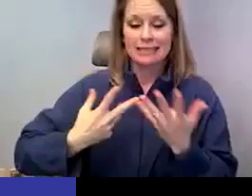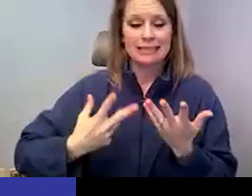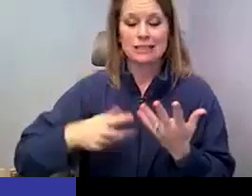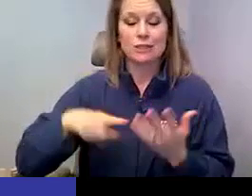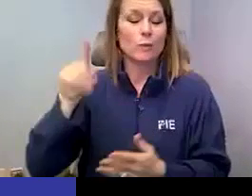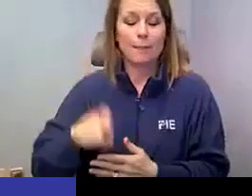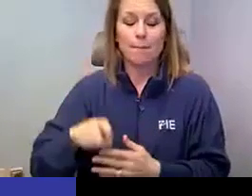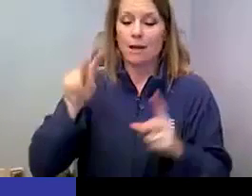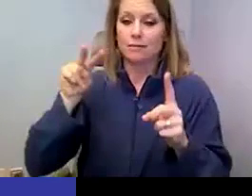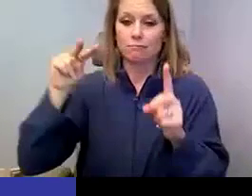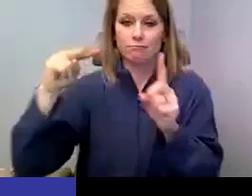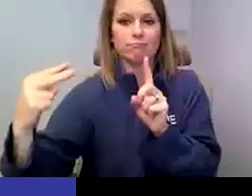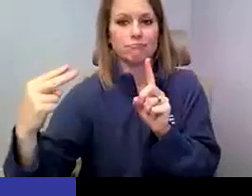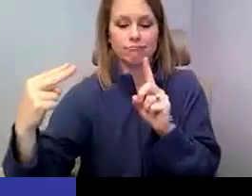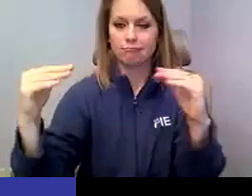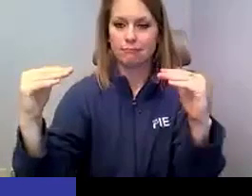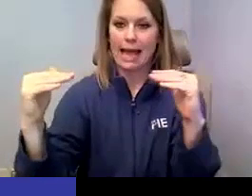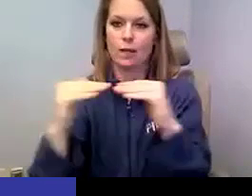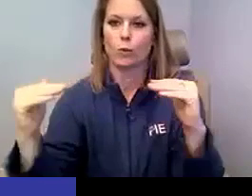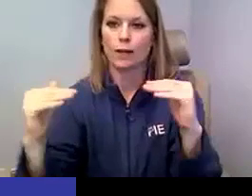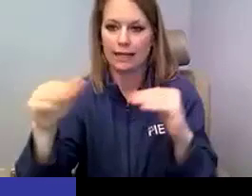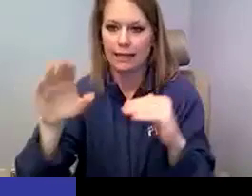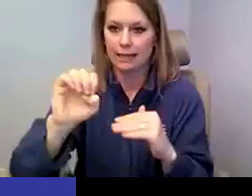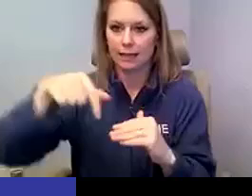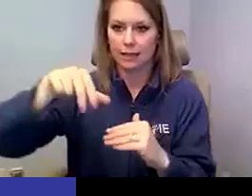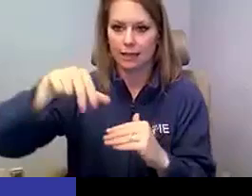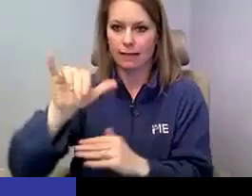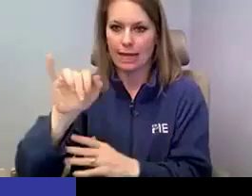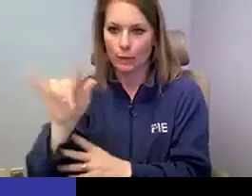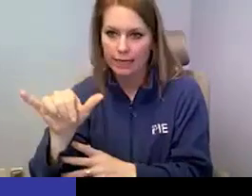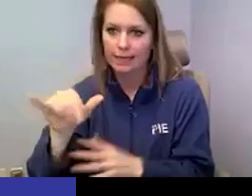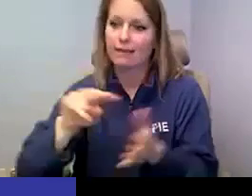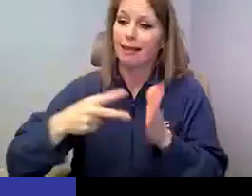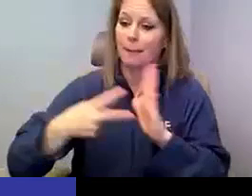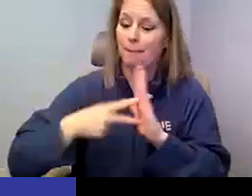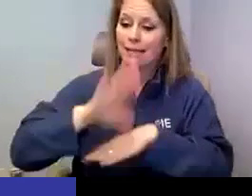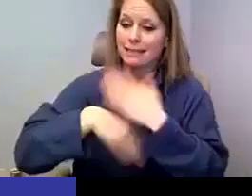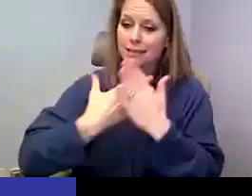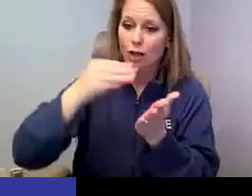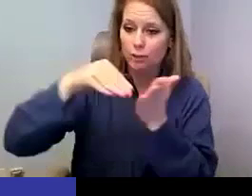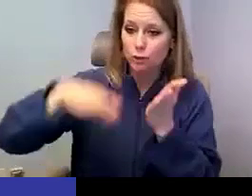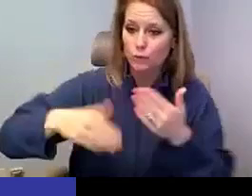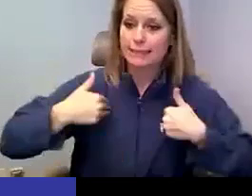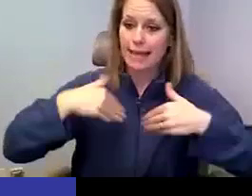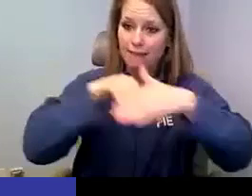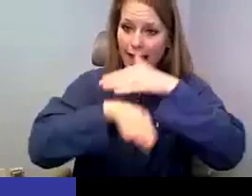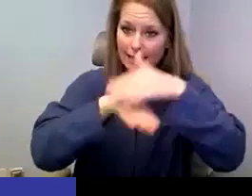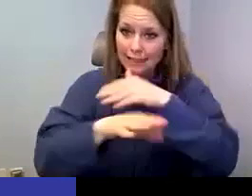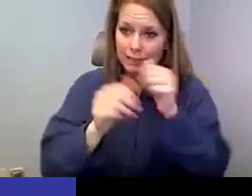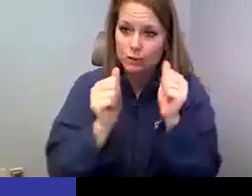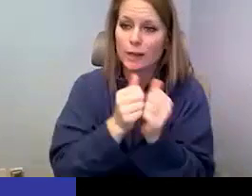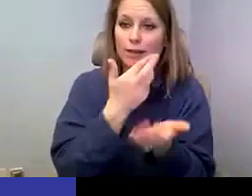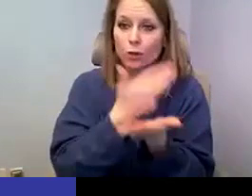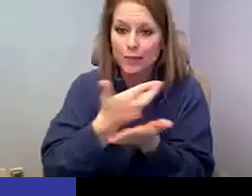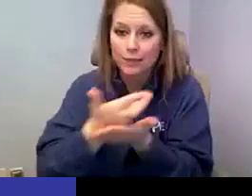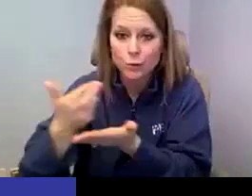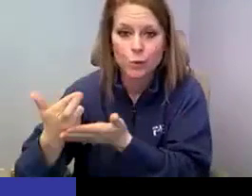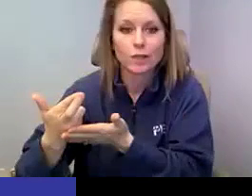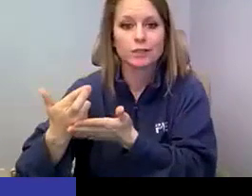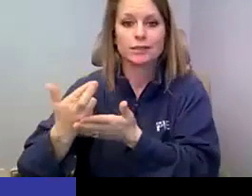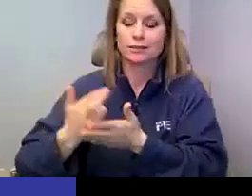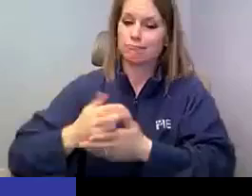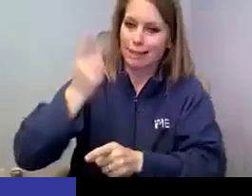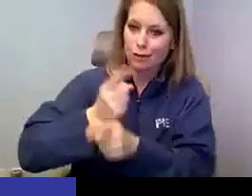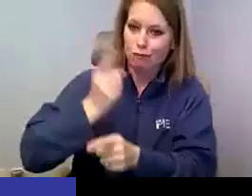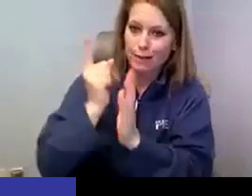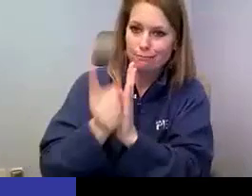framework. Doing this ensures every student has access to the resources and educational rigor they need at the right moment